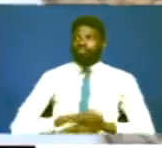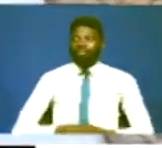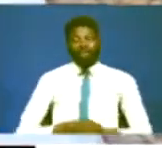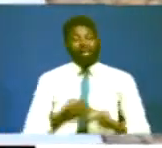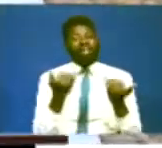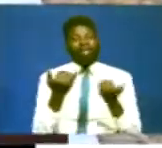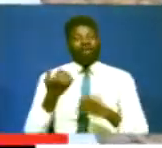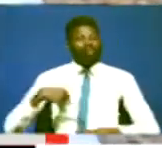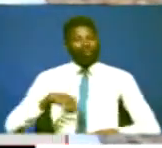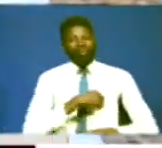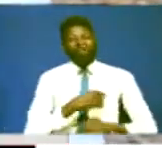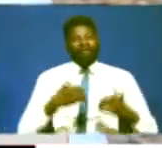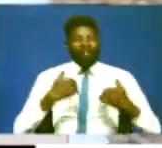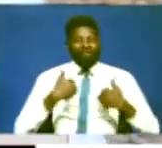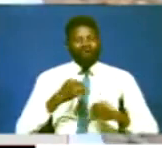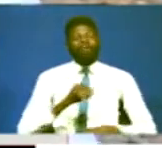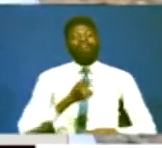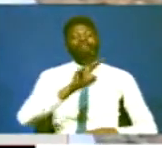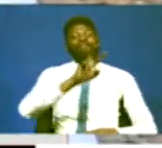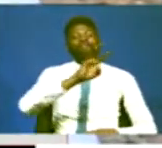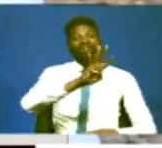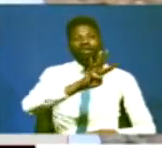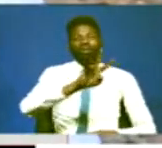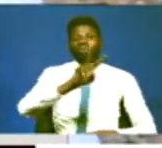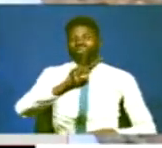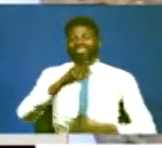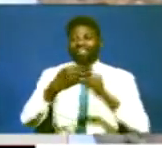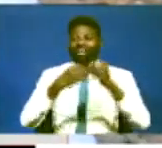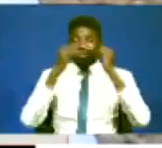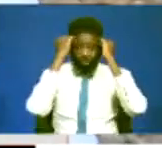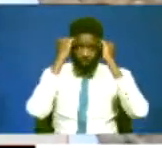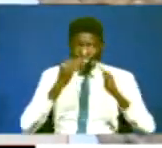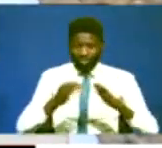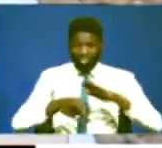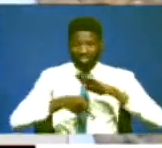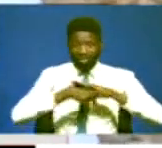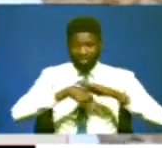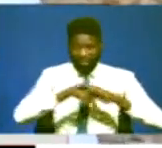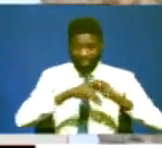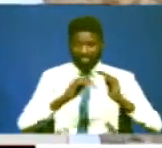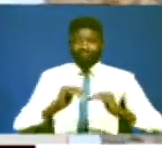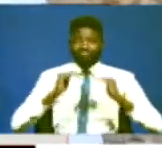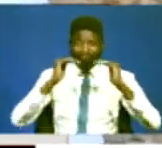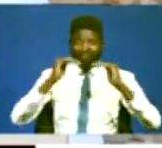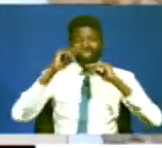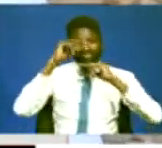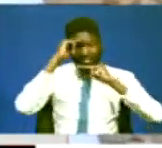428 students, all spread from primary, secondary, and